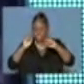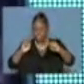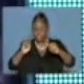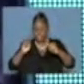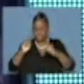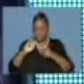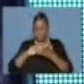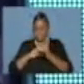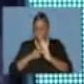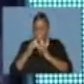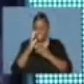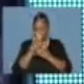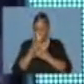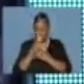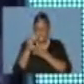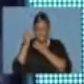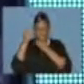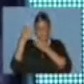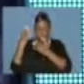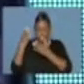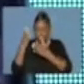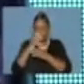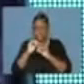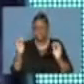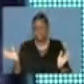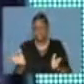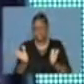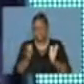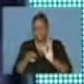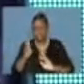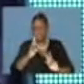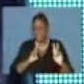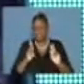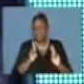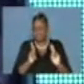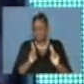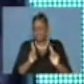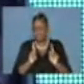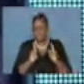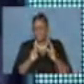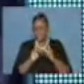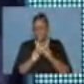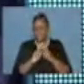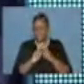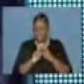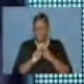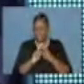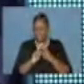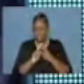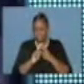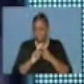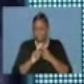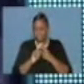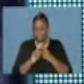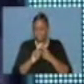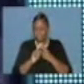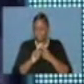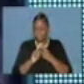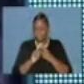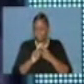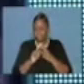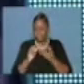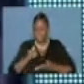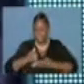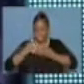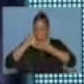sharing information and empowering people to engage, to reach, to